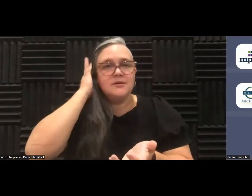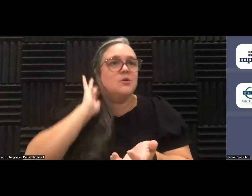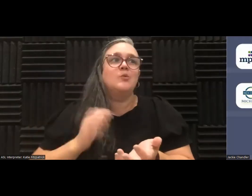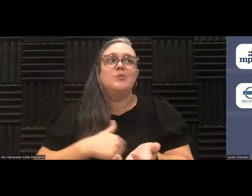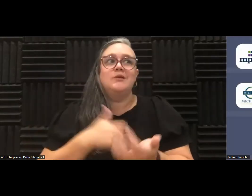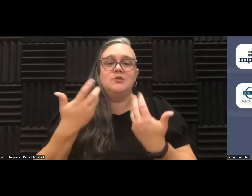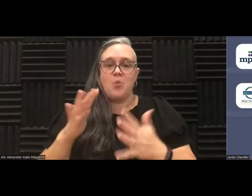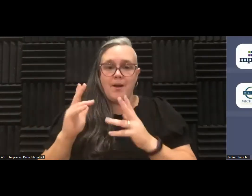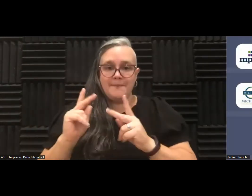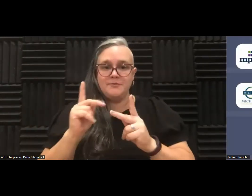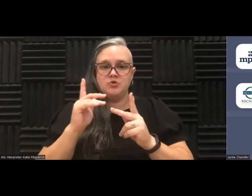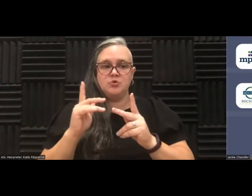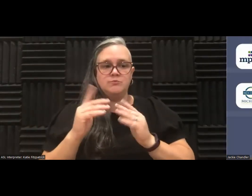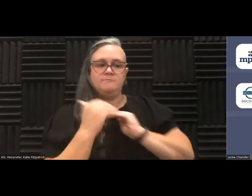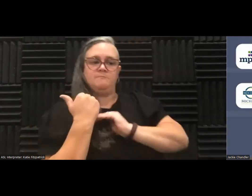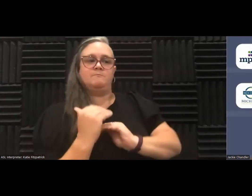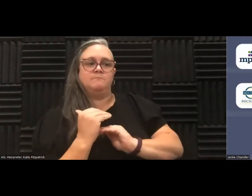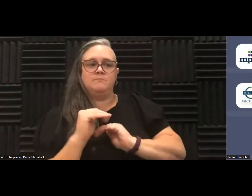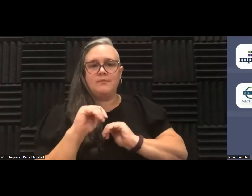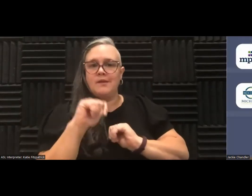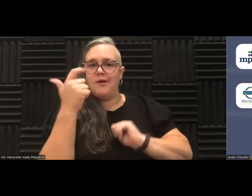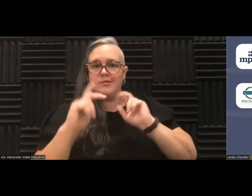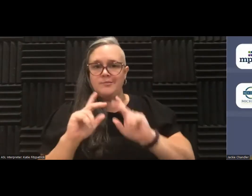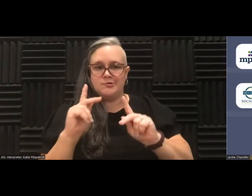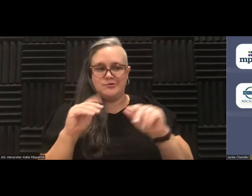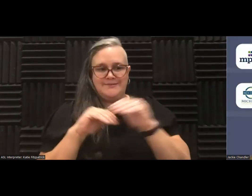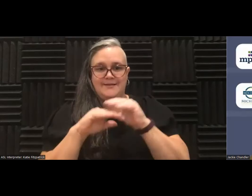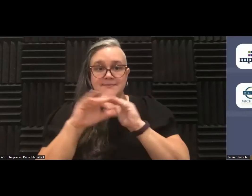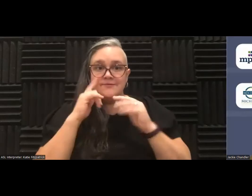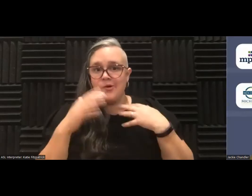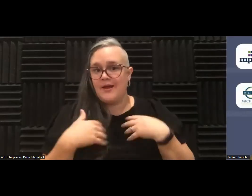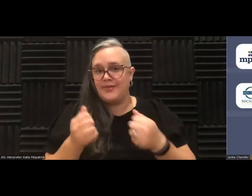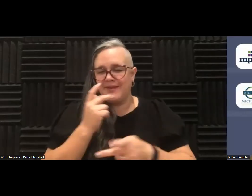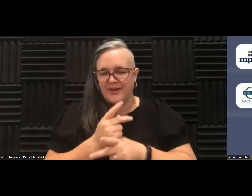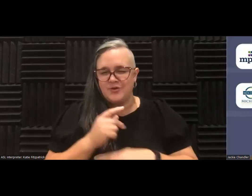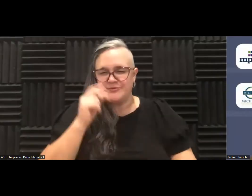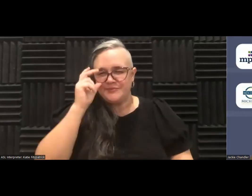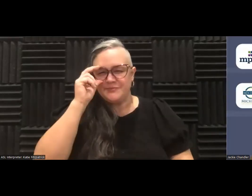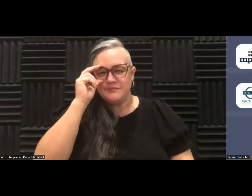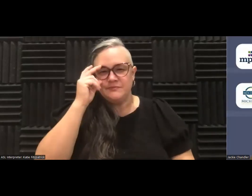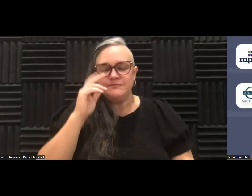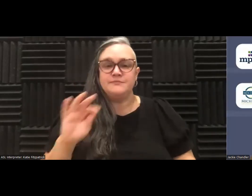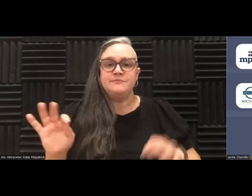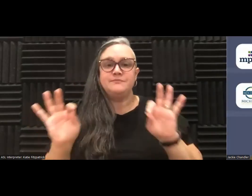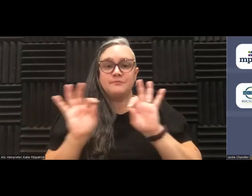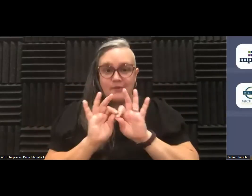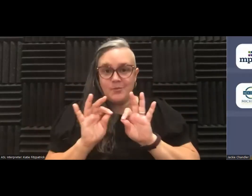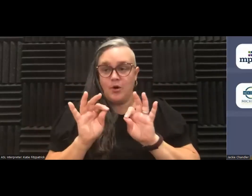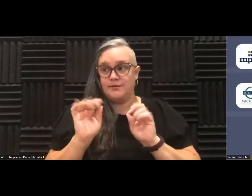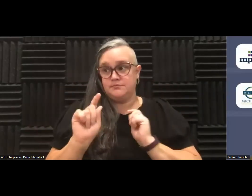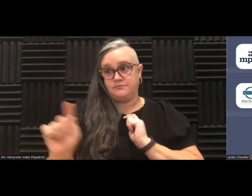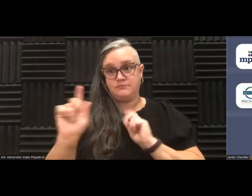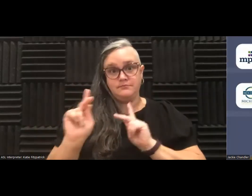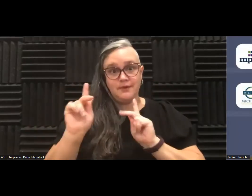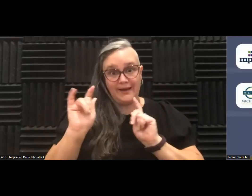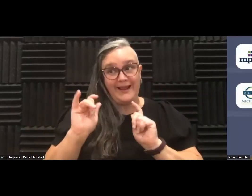be gatekeeping another person's access to healthcare. We want to make sure that somebody can receive the services that they